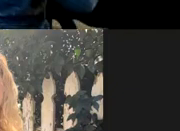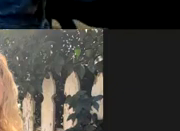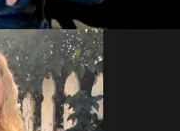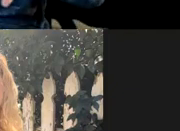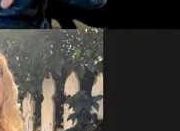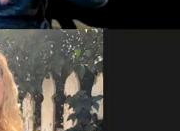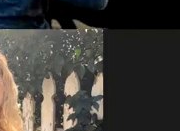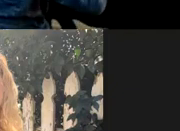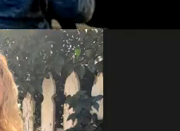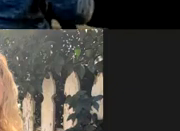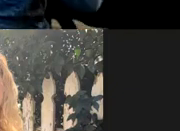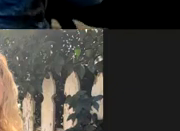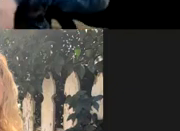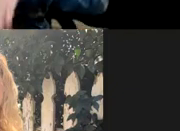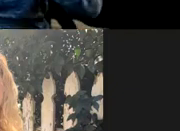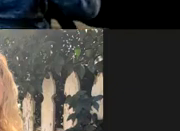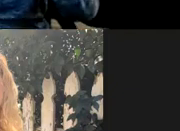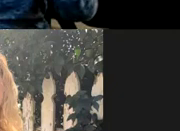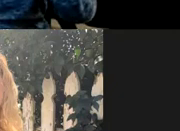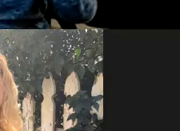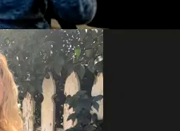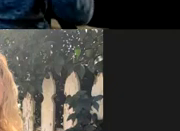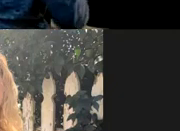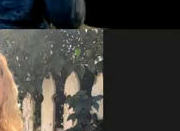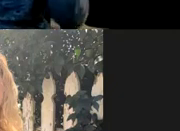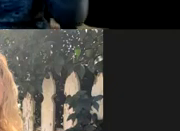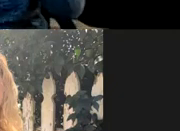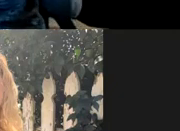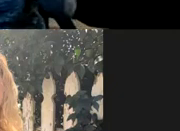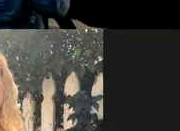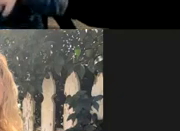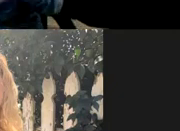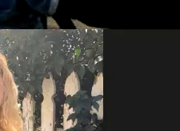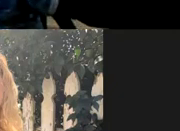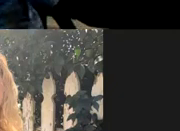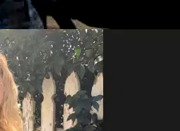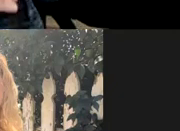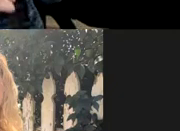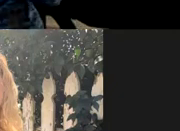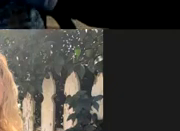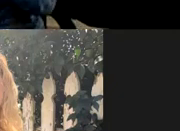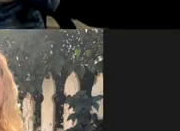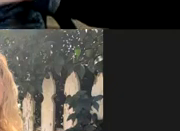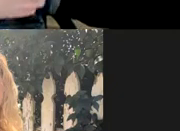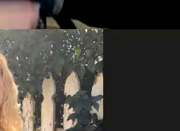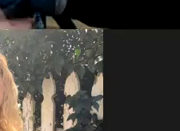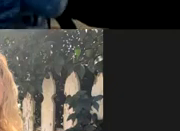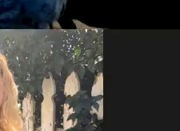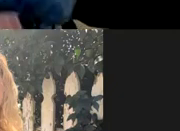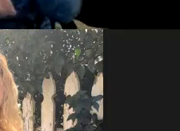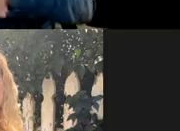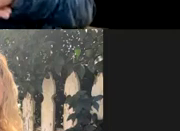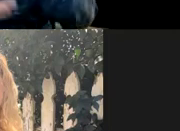lawsuit, let's say you're helping a tenant and they apply for an apartment and the landlord denies them because they have